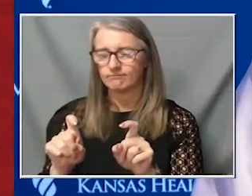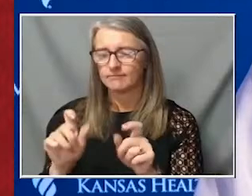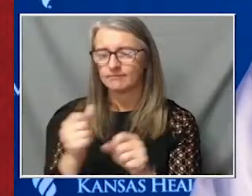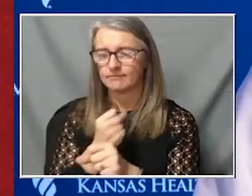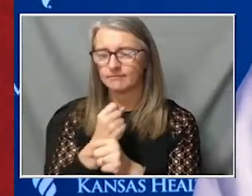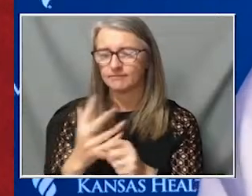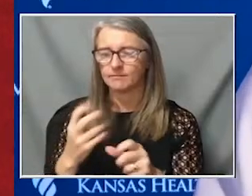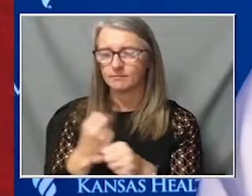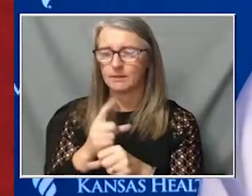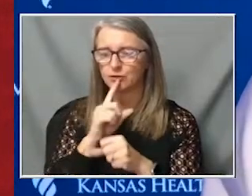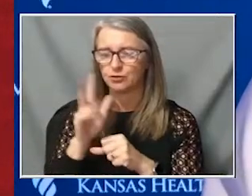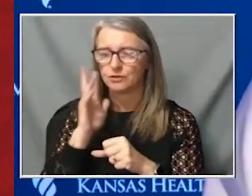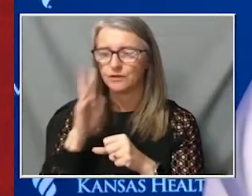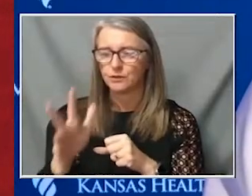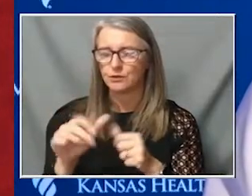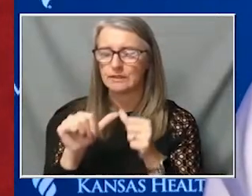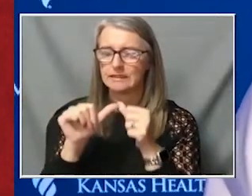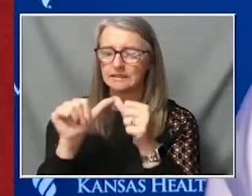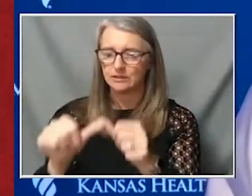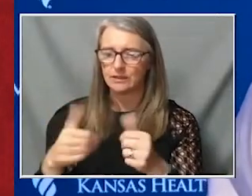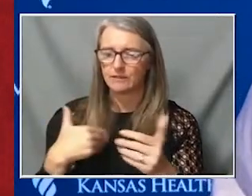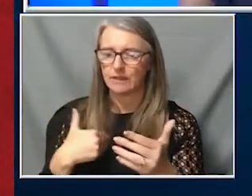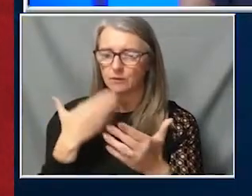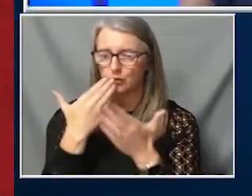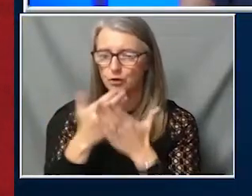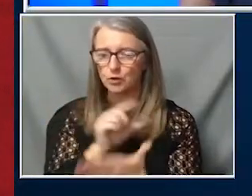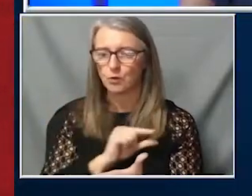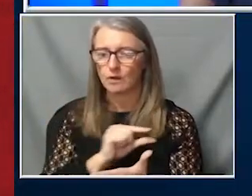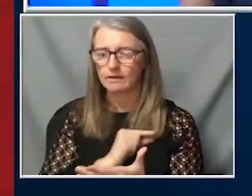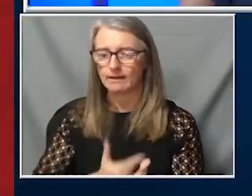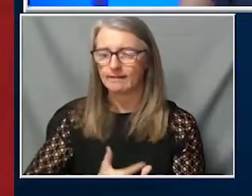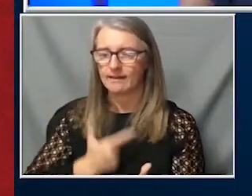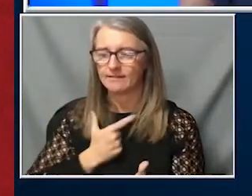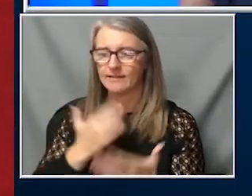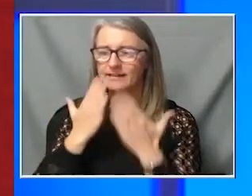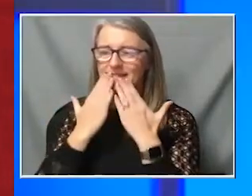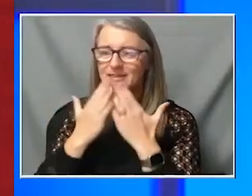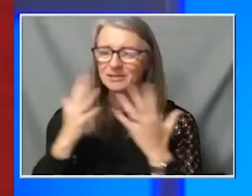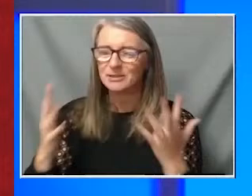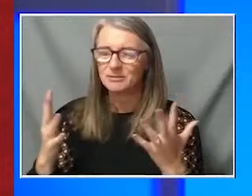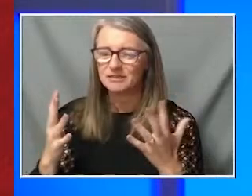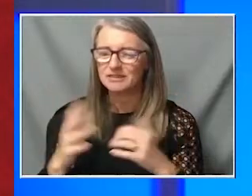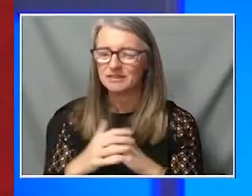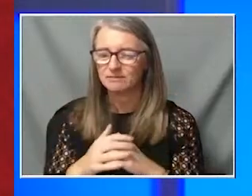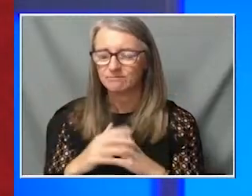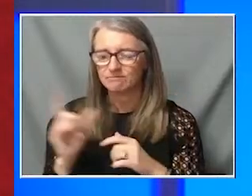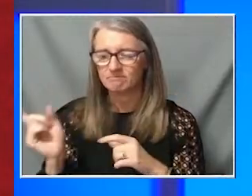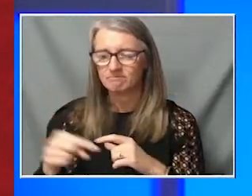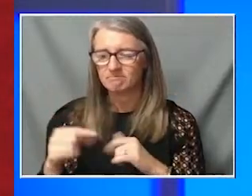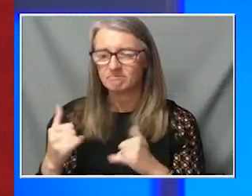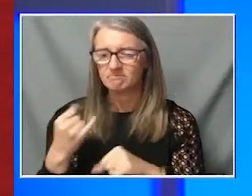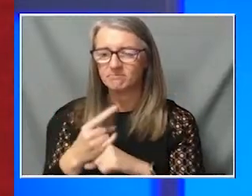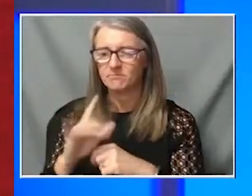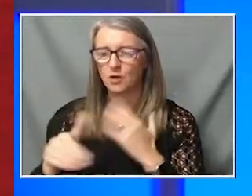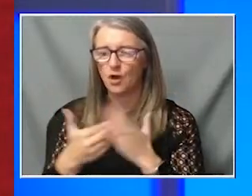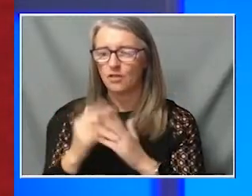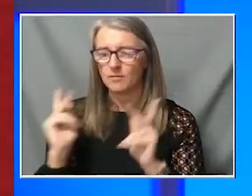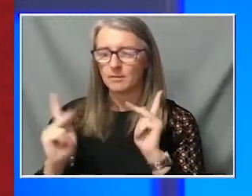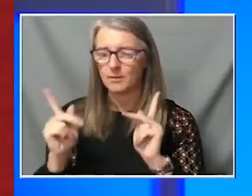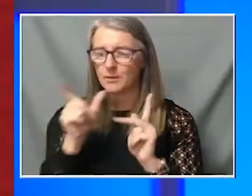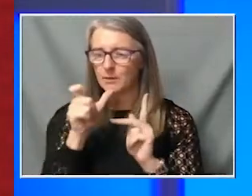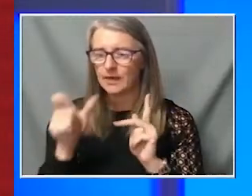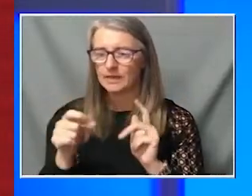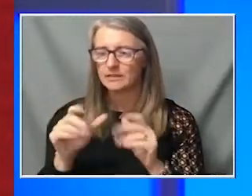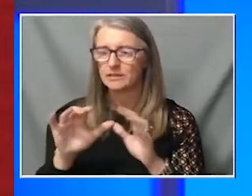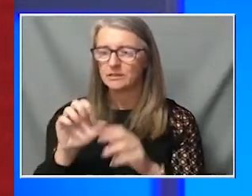that in the future you can continue to have a good quality of life. All right, Doc Hawk, thanks so much. And thank you for being with us today and all of our guests. With Super Bowl